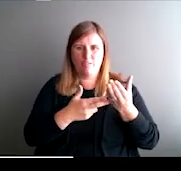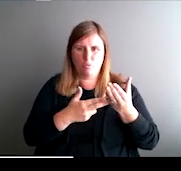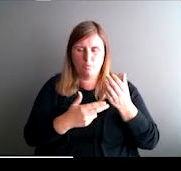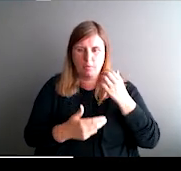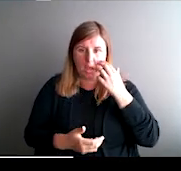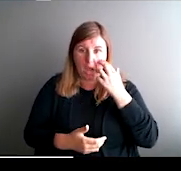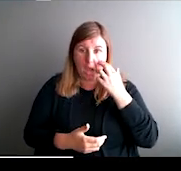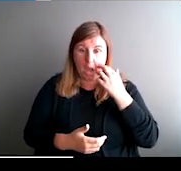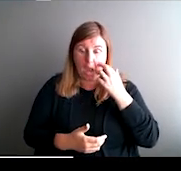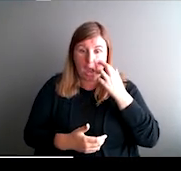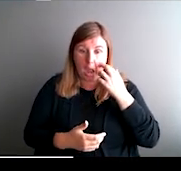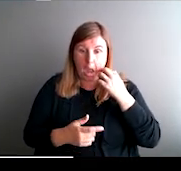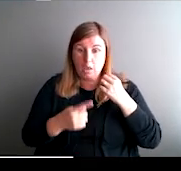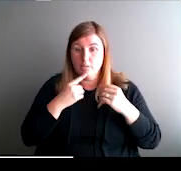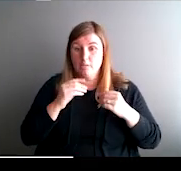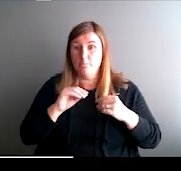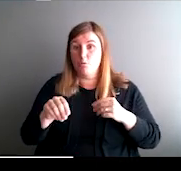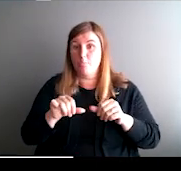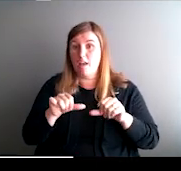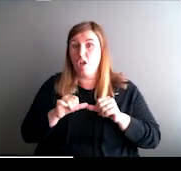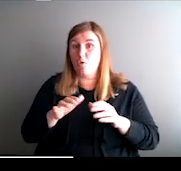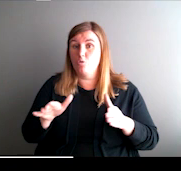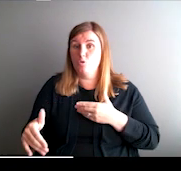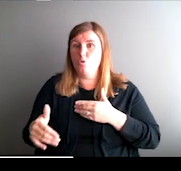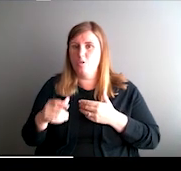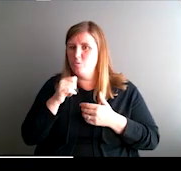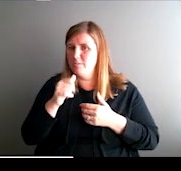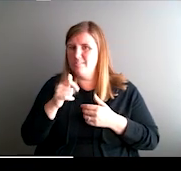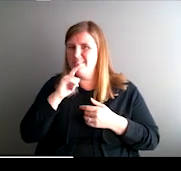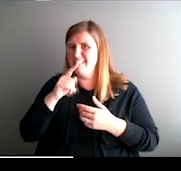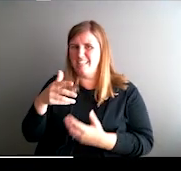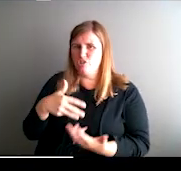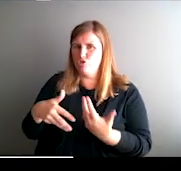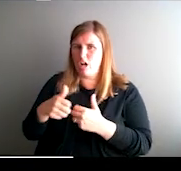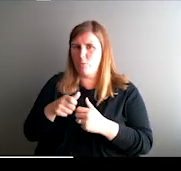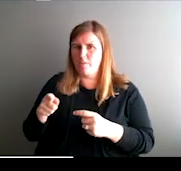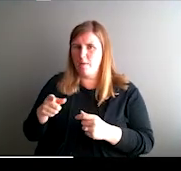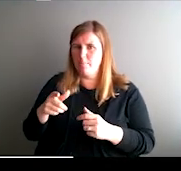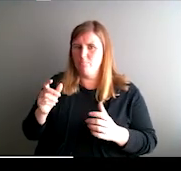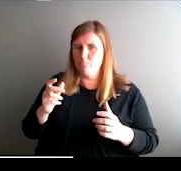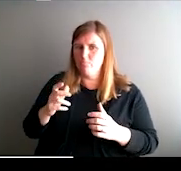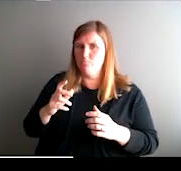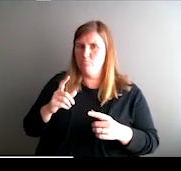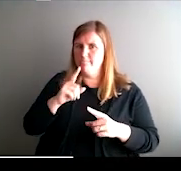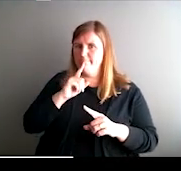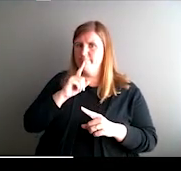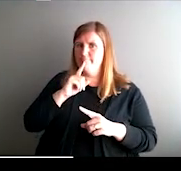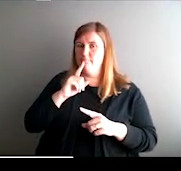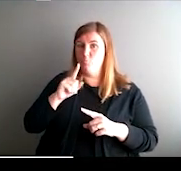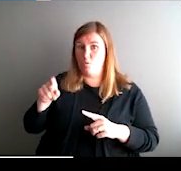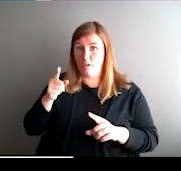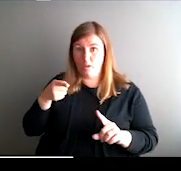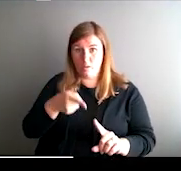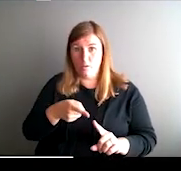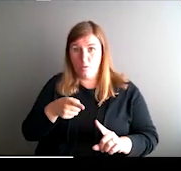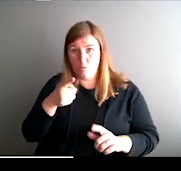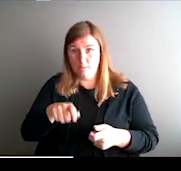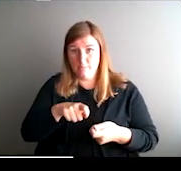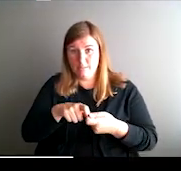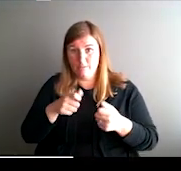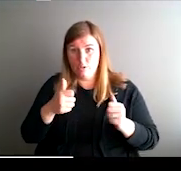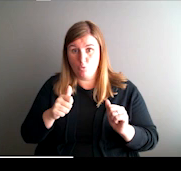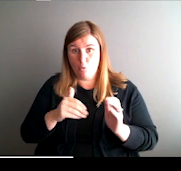say put them in an area of the room with some toys and you didn't interact with them, you didn't make them do anything? Do they go to one specific